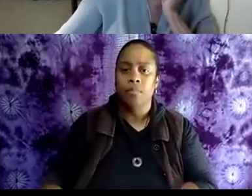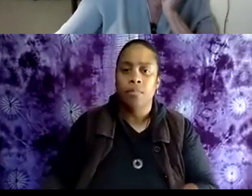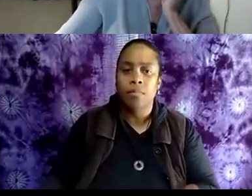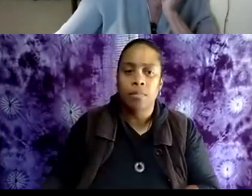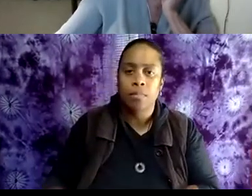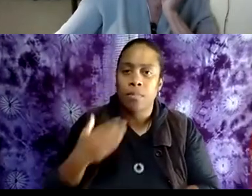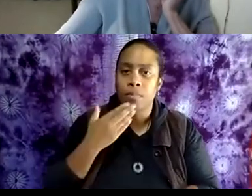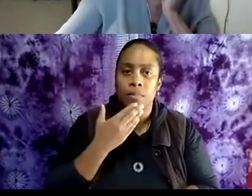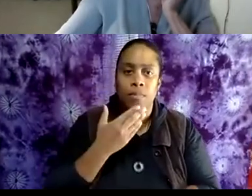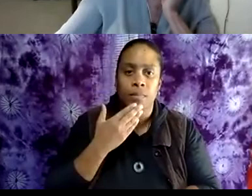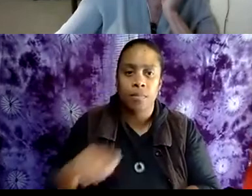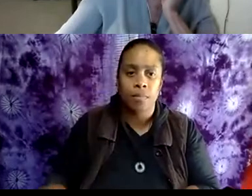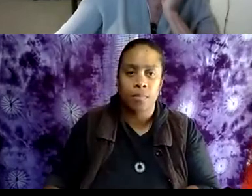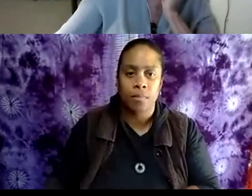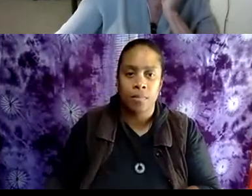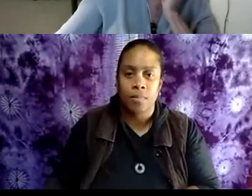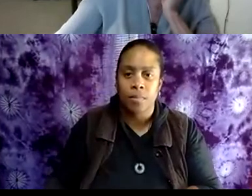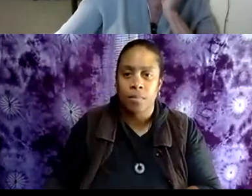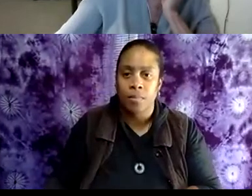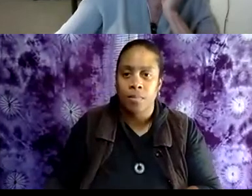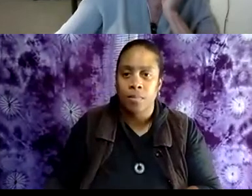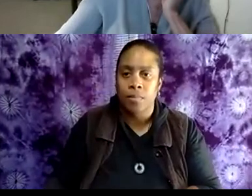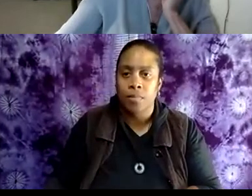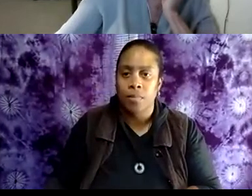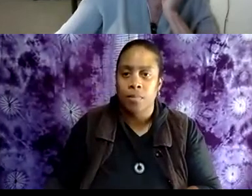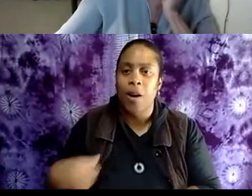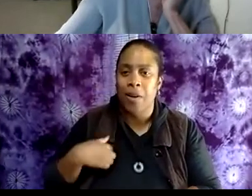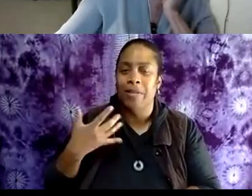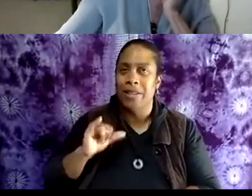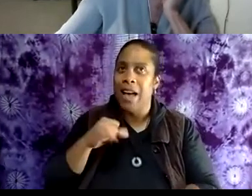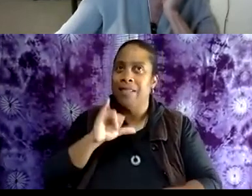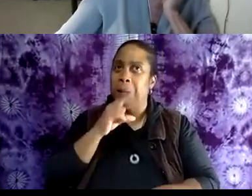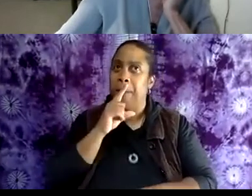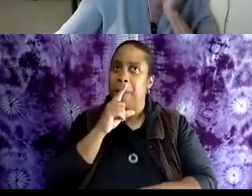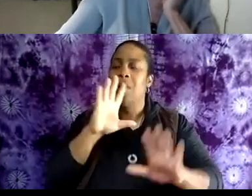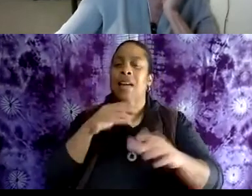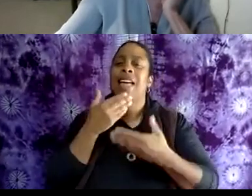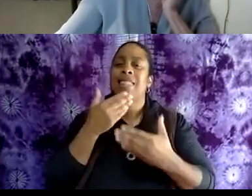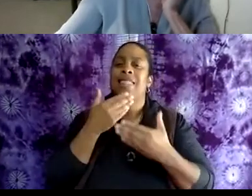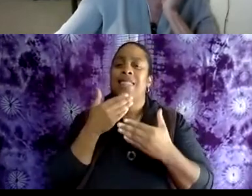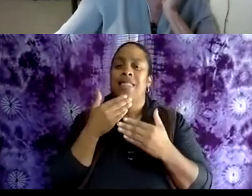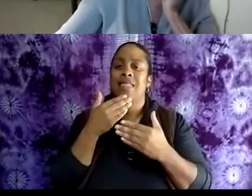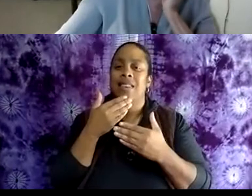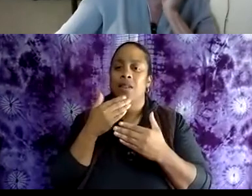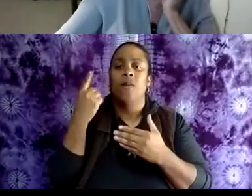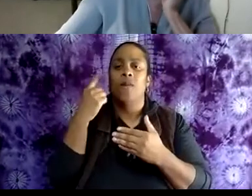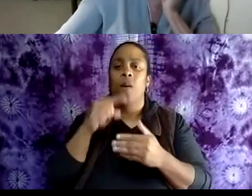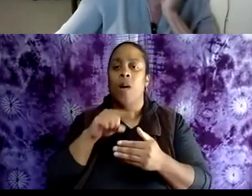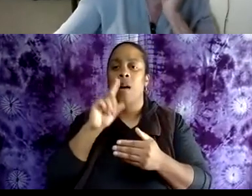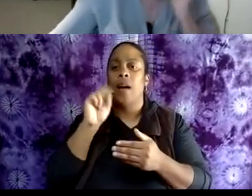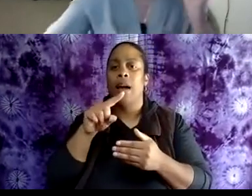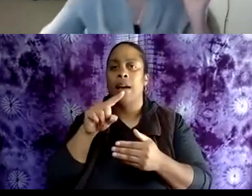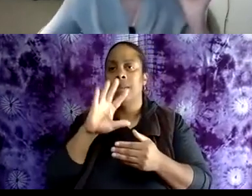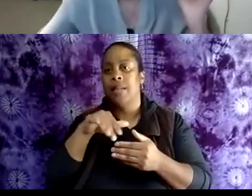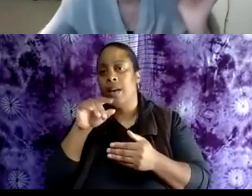Thank you. Oh, thought it was still muted there for a second. Thank you for asking that, for